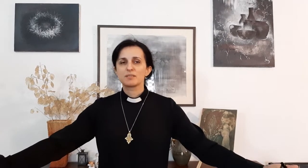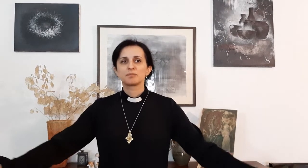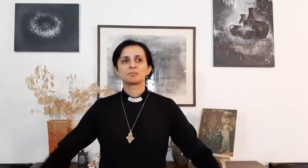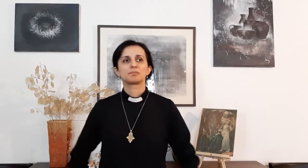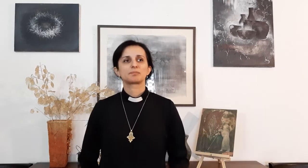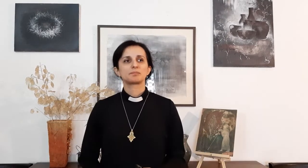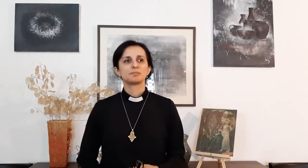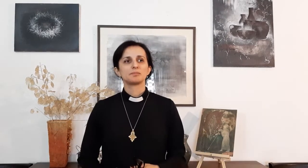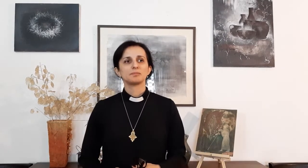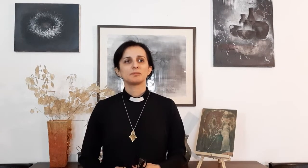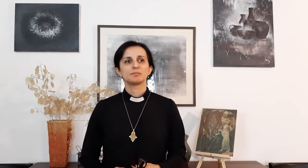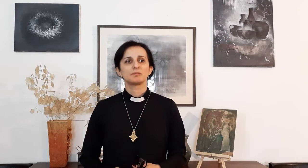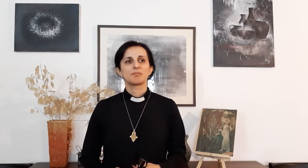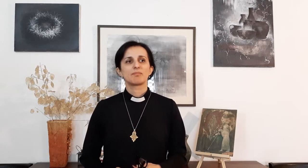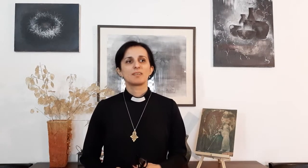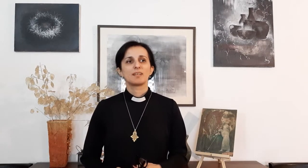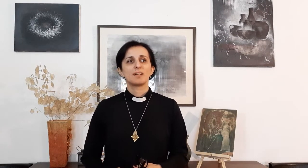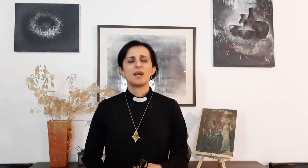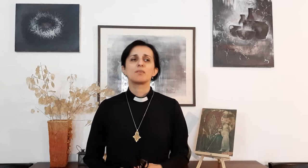arms.